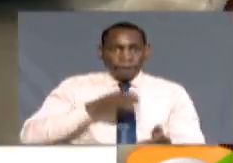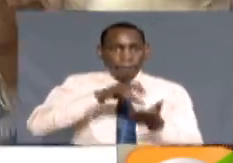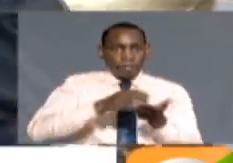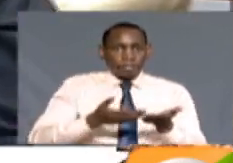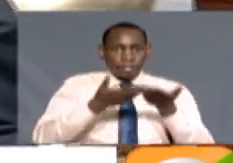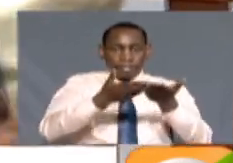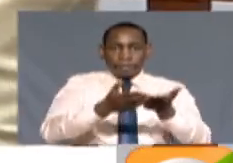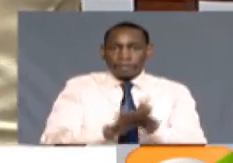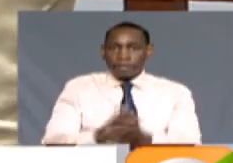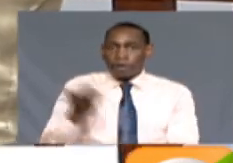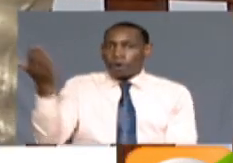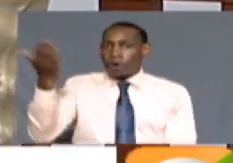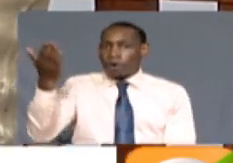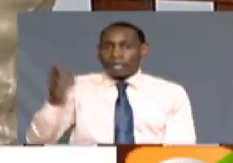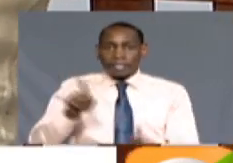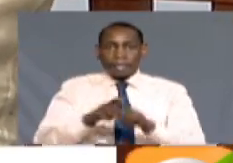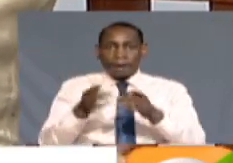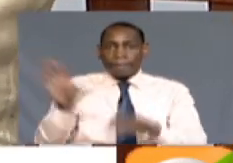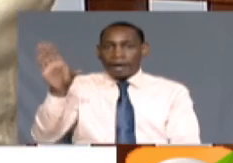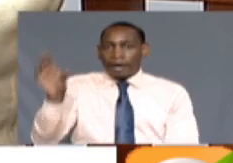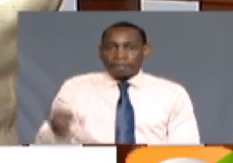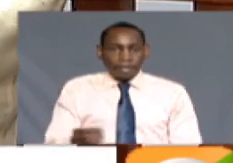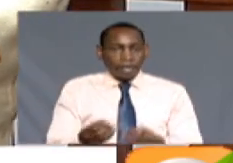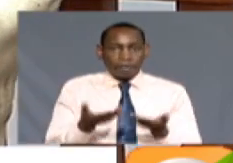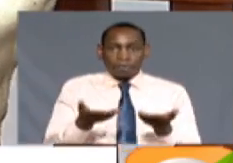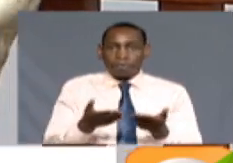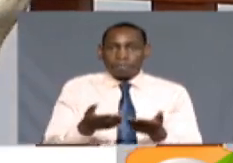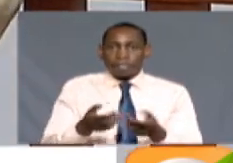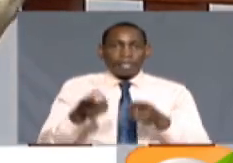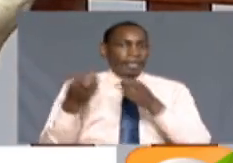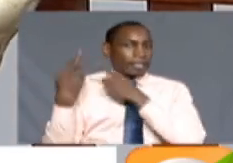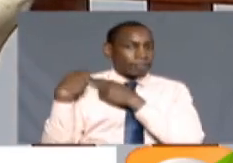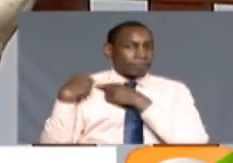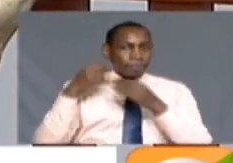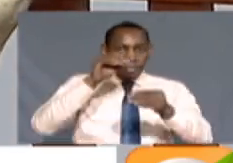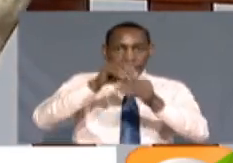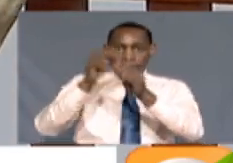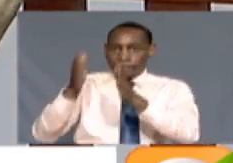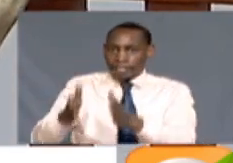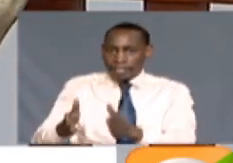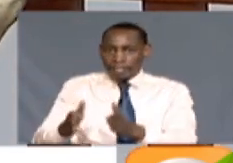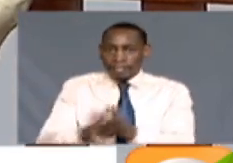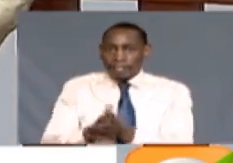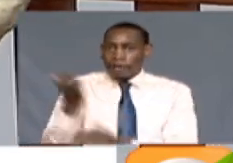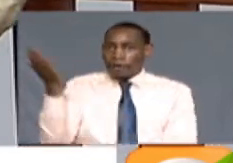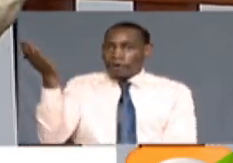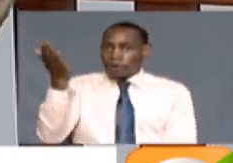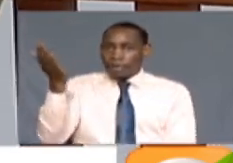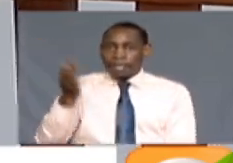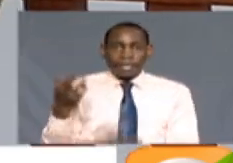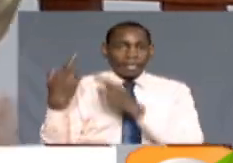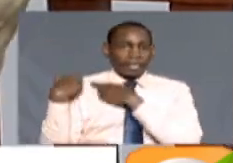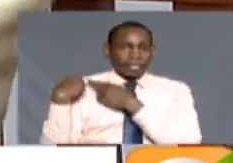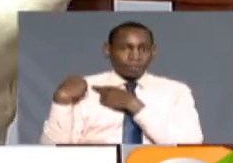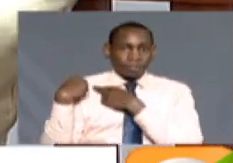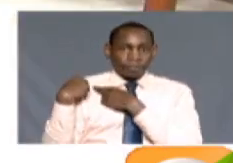Not a hawker like in Africa. A hawker becomes in charge of the investors. A hawker becomes in charge of a city. A